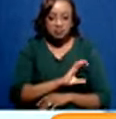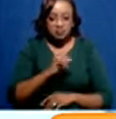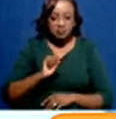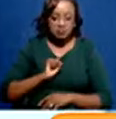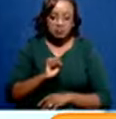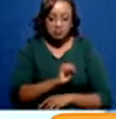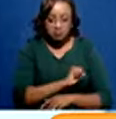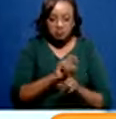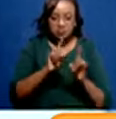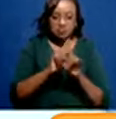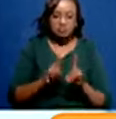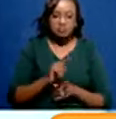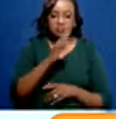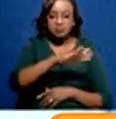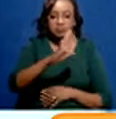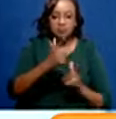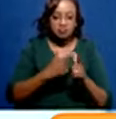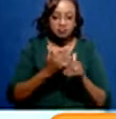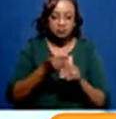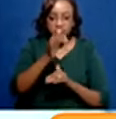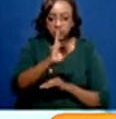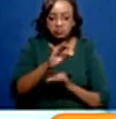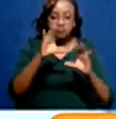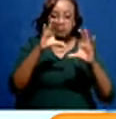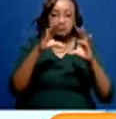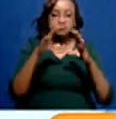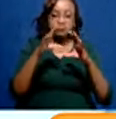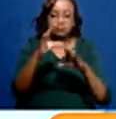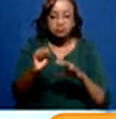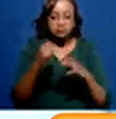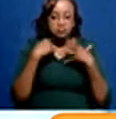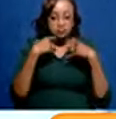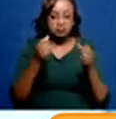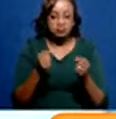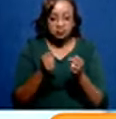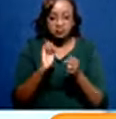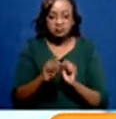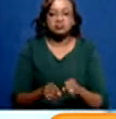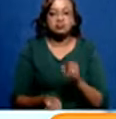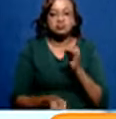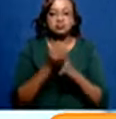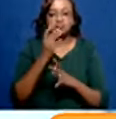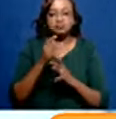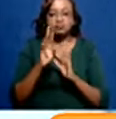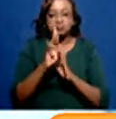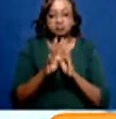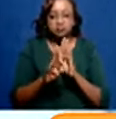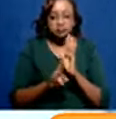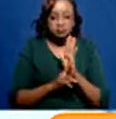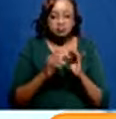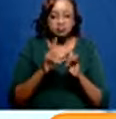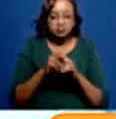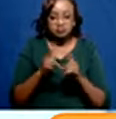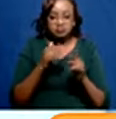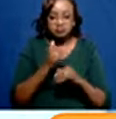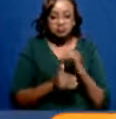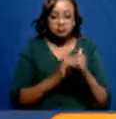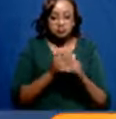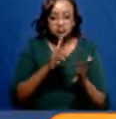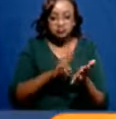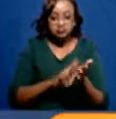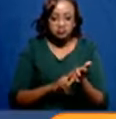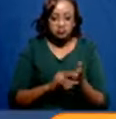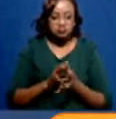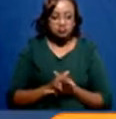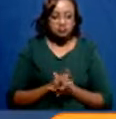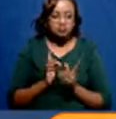And thereafter, the Minister, the CS Health, will gazette the regulations. Then we can start the process of registration and so on. Okay. I thought